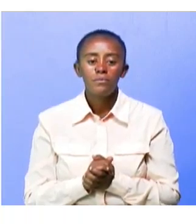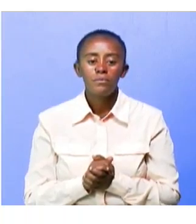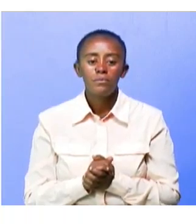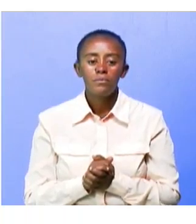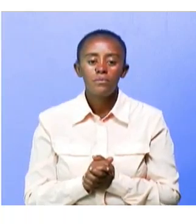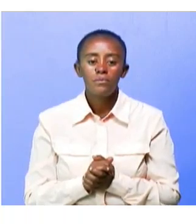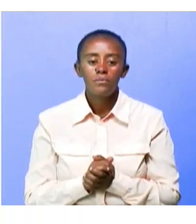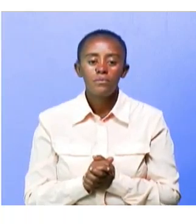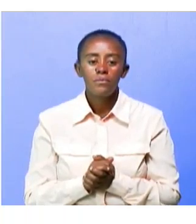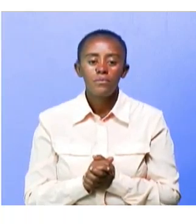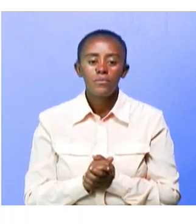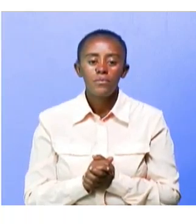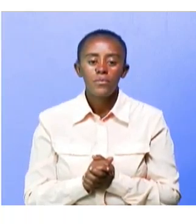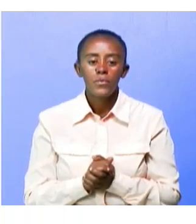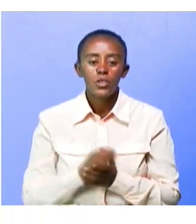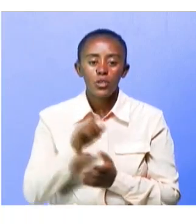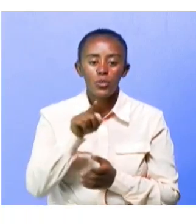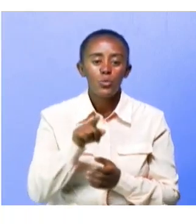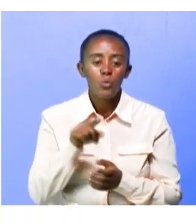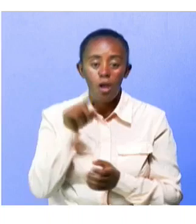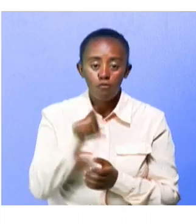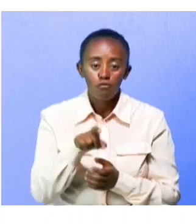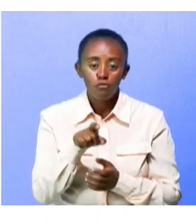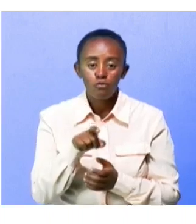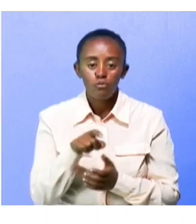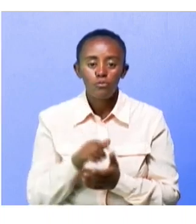You have to